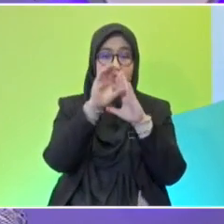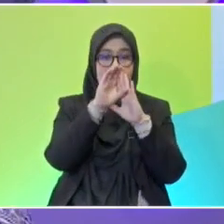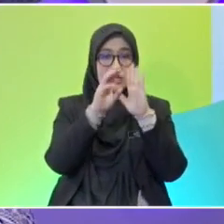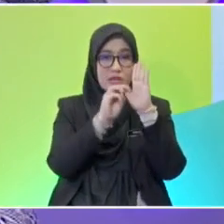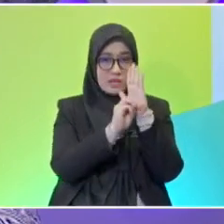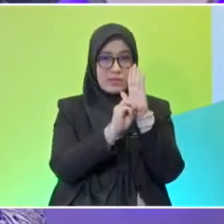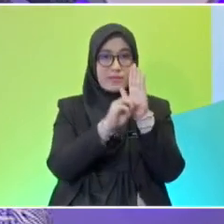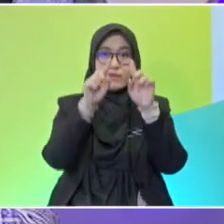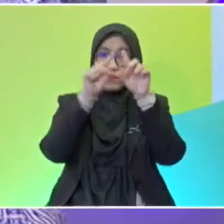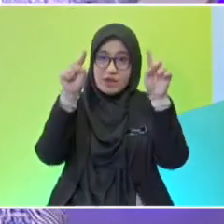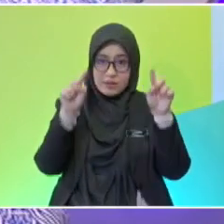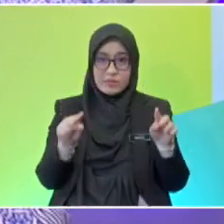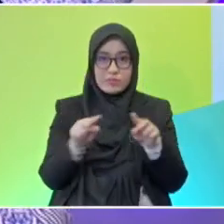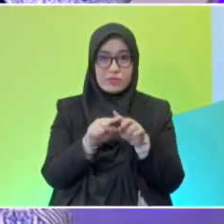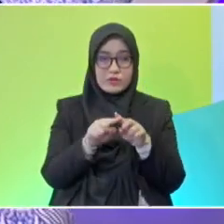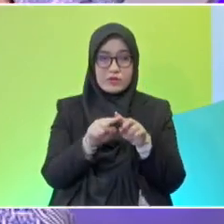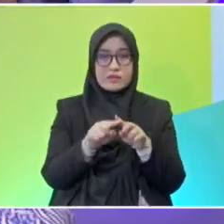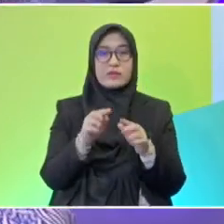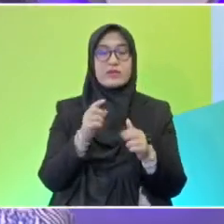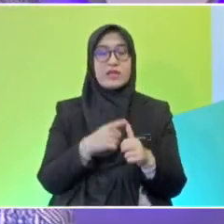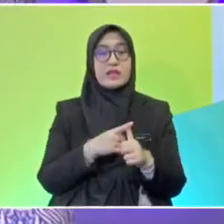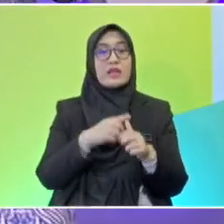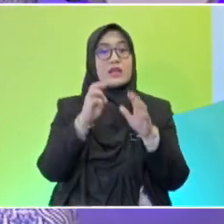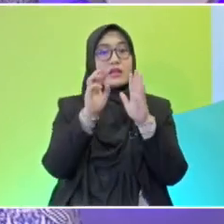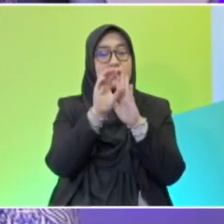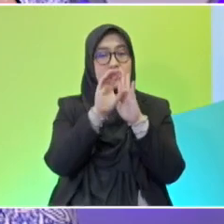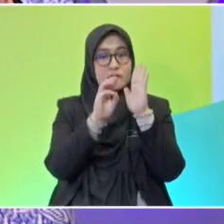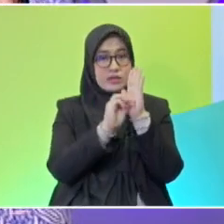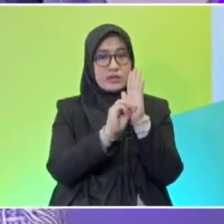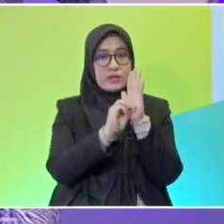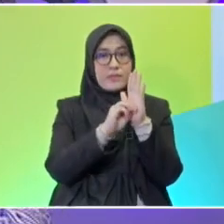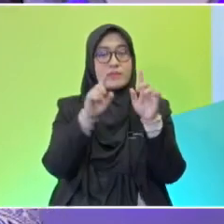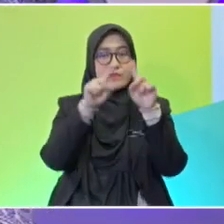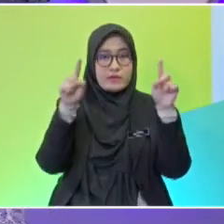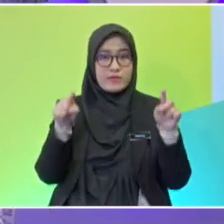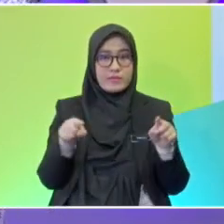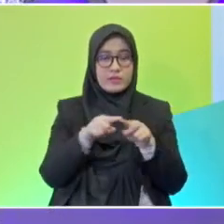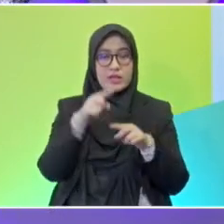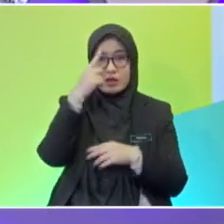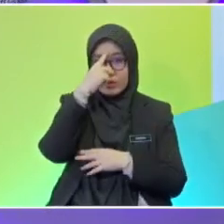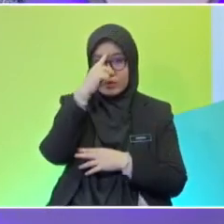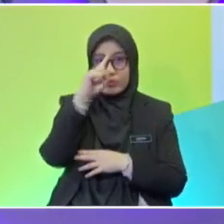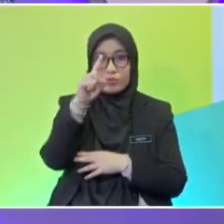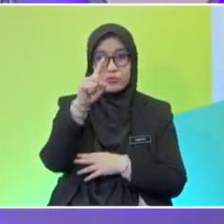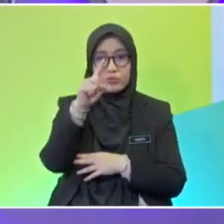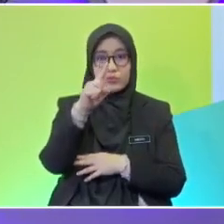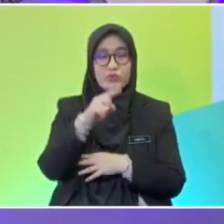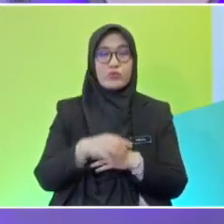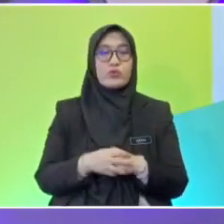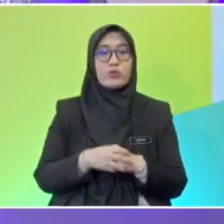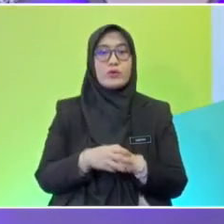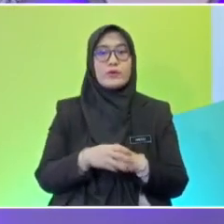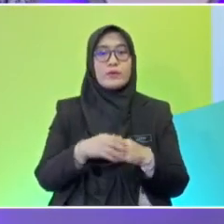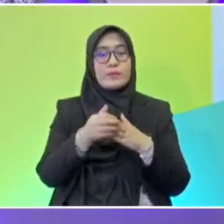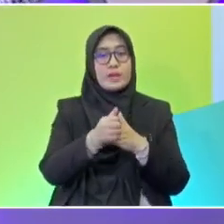that is taught during the primary school education. It also highlights the roadmap and aspirational targets for pupils in